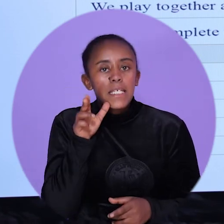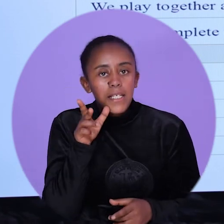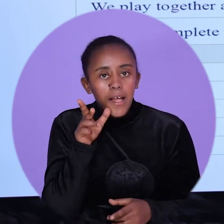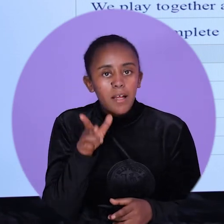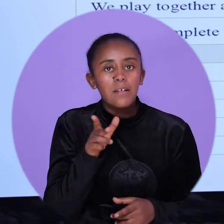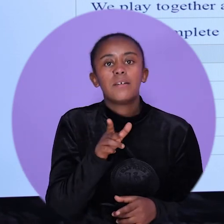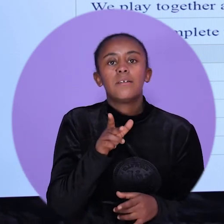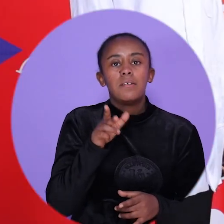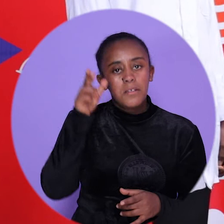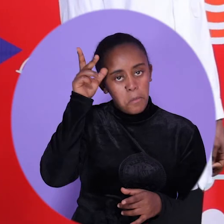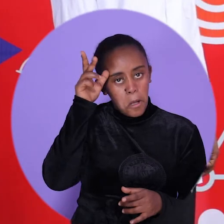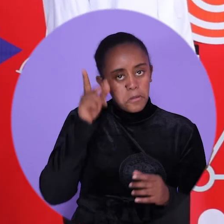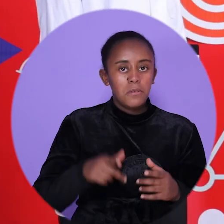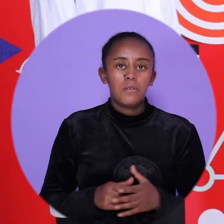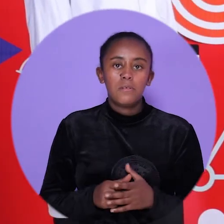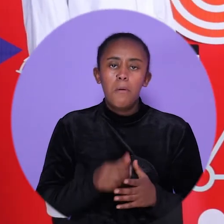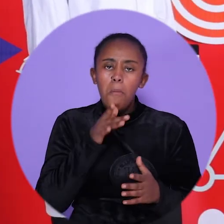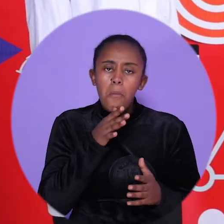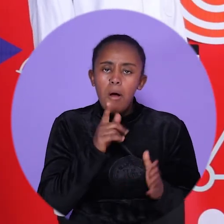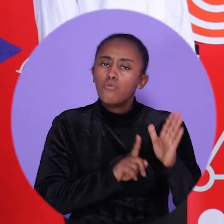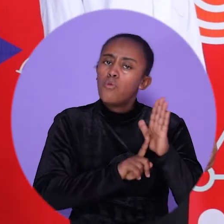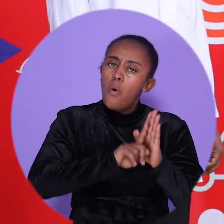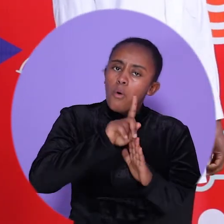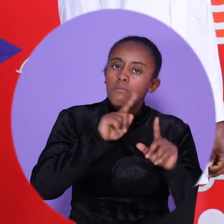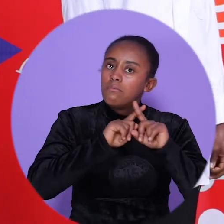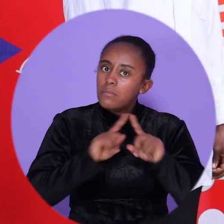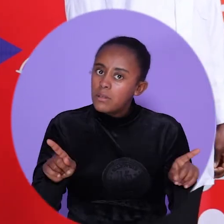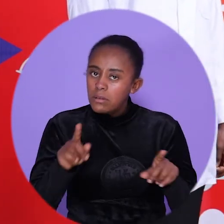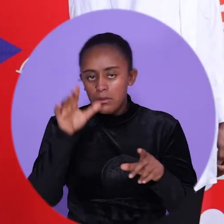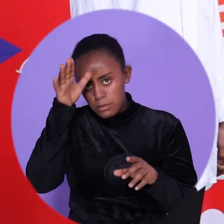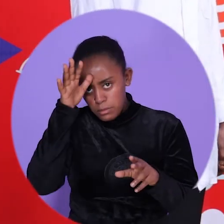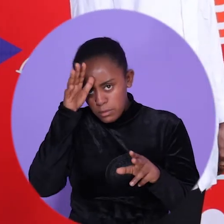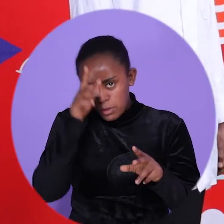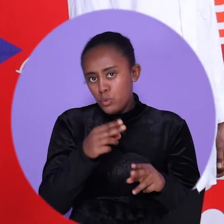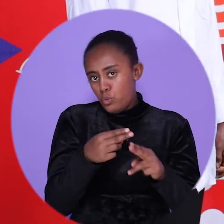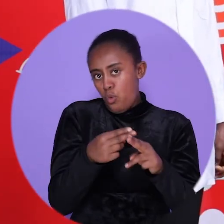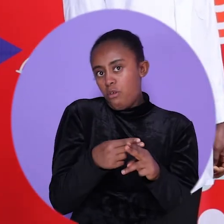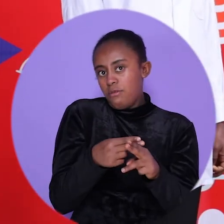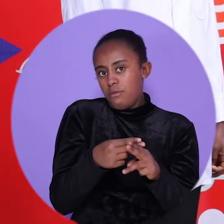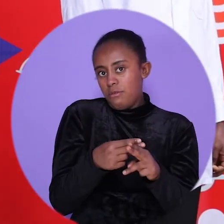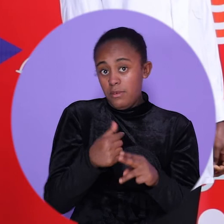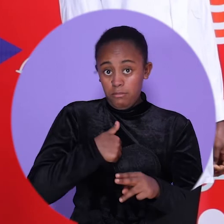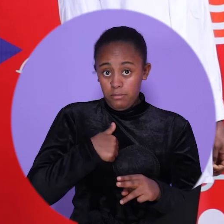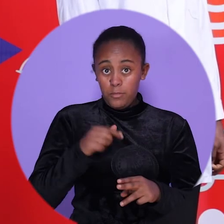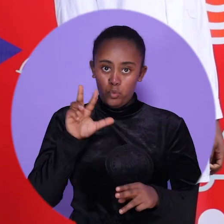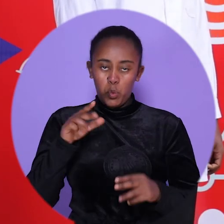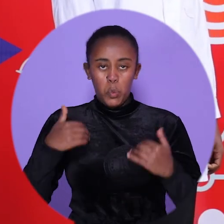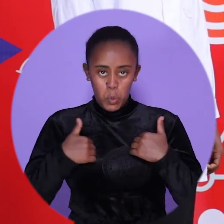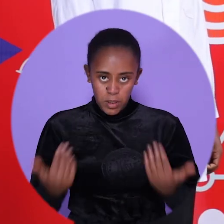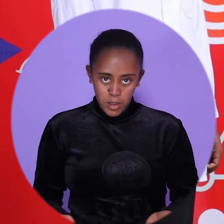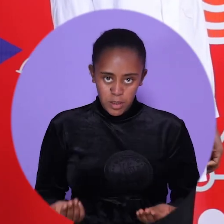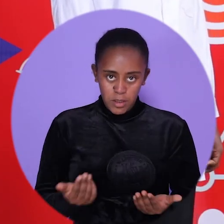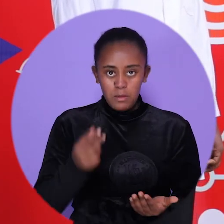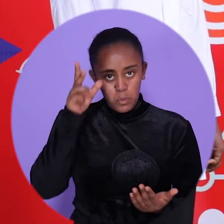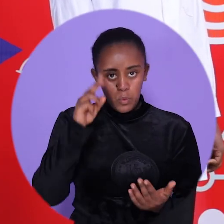and brother. My mother is tall, but my father is short. I have 2 sisters and 2 brothers.